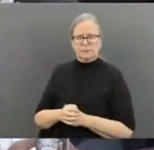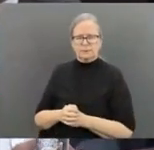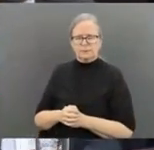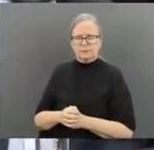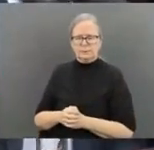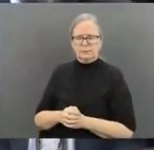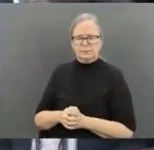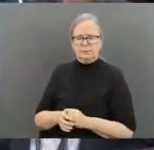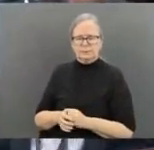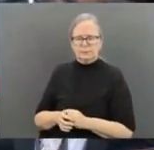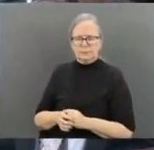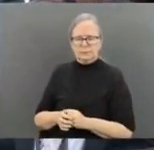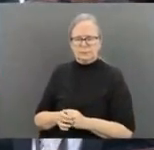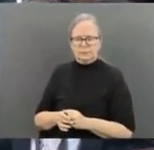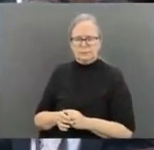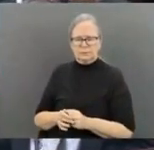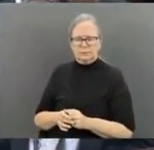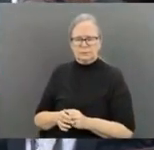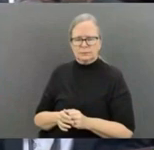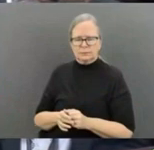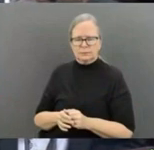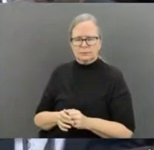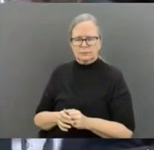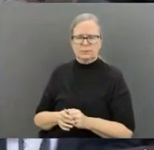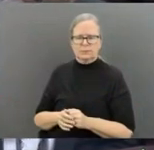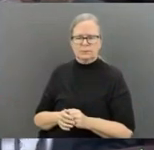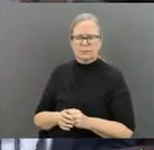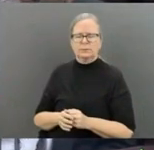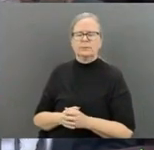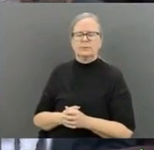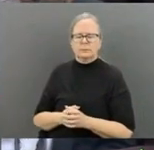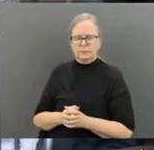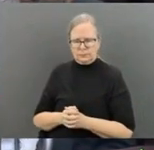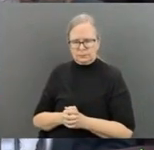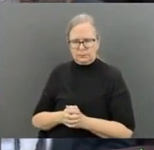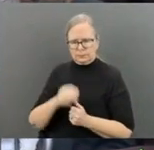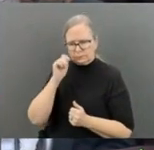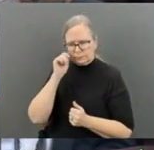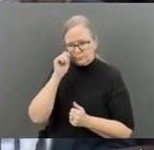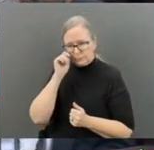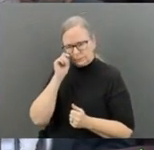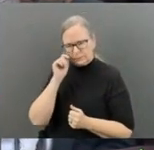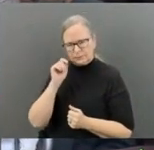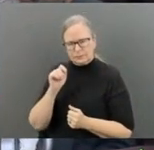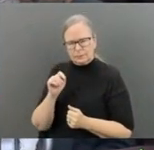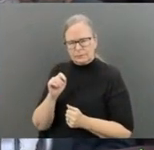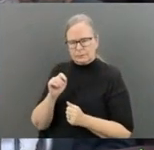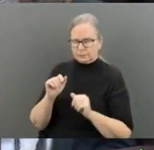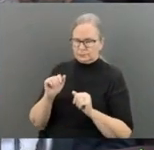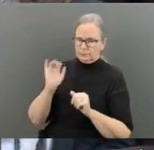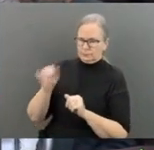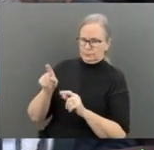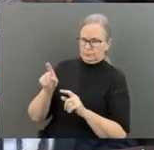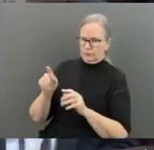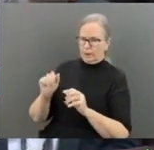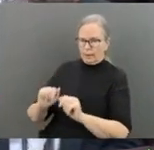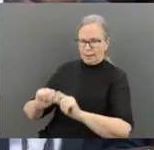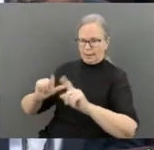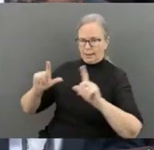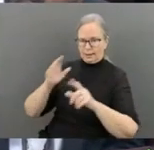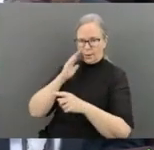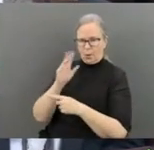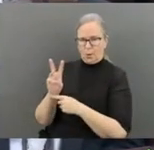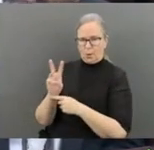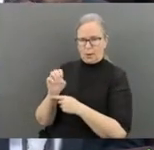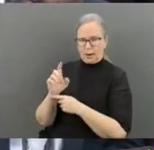Mr. Speaker, this summer the Minister of Forestry and Parks launched the Wildlife Management Responder Network, which basically creates a grizzly bear hunt. The